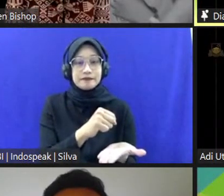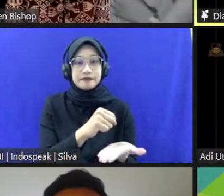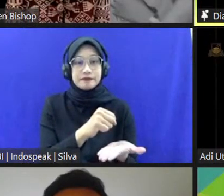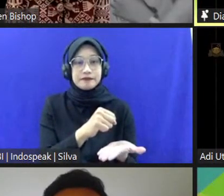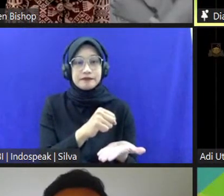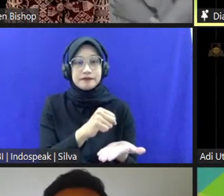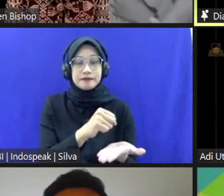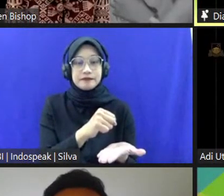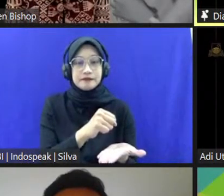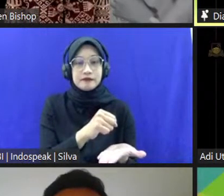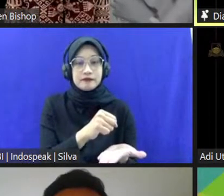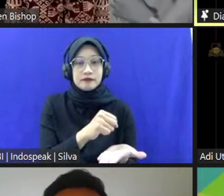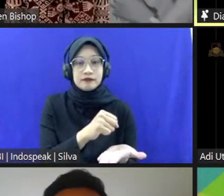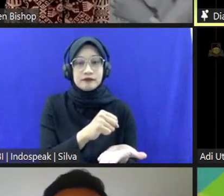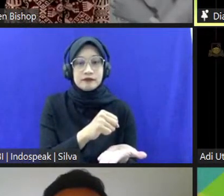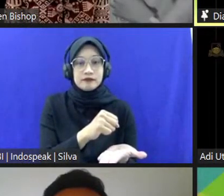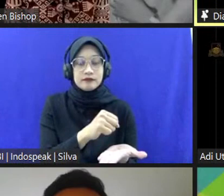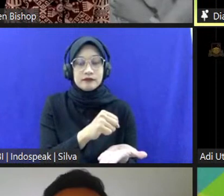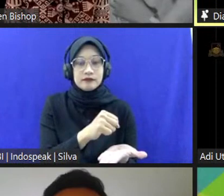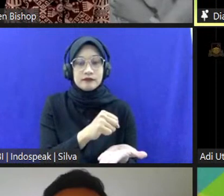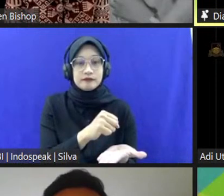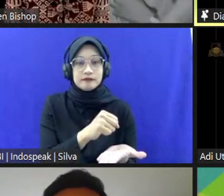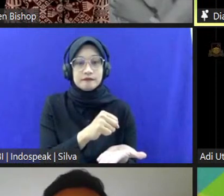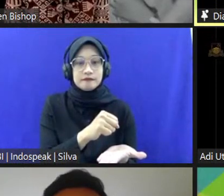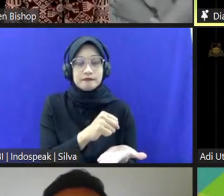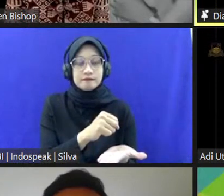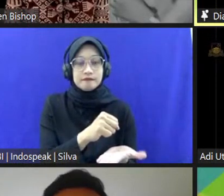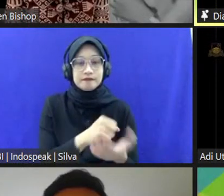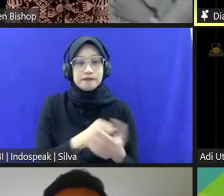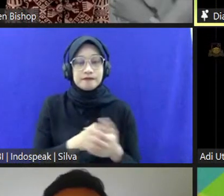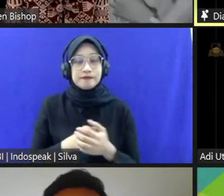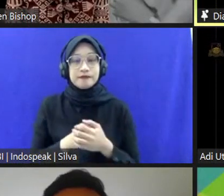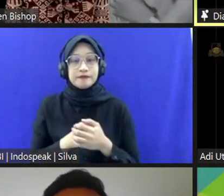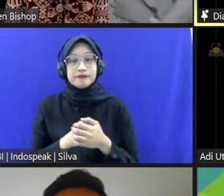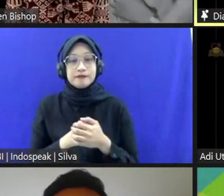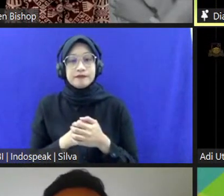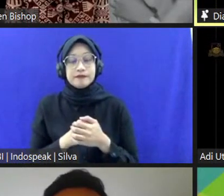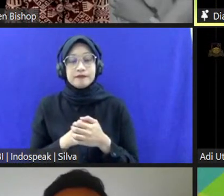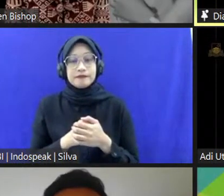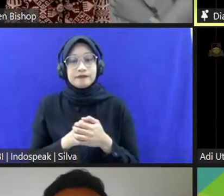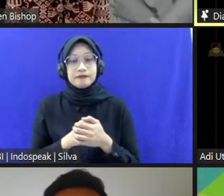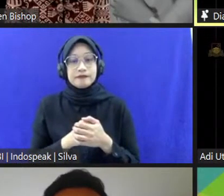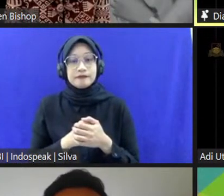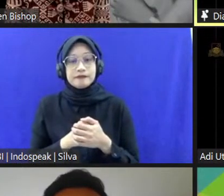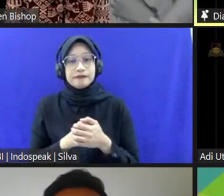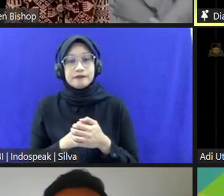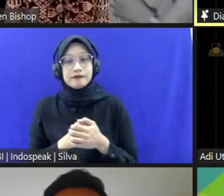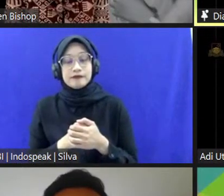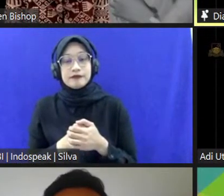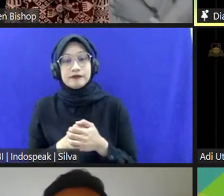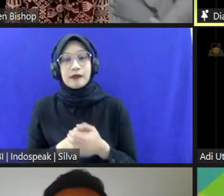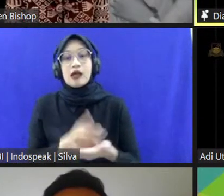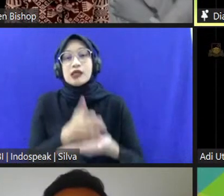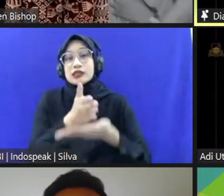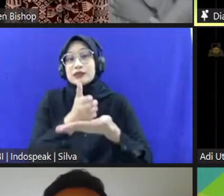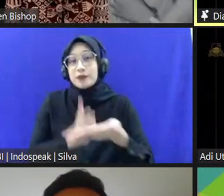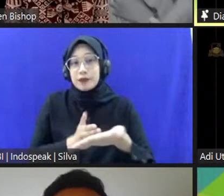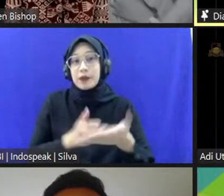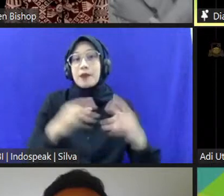the ability to reach out to the health workers, because some puskesmas